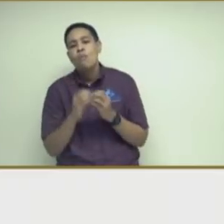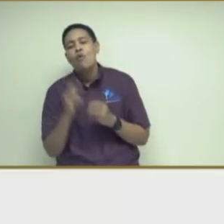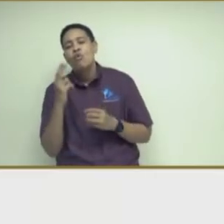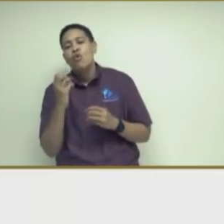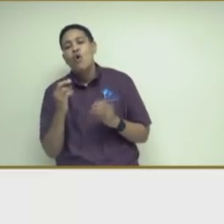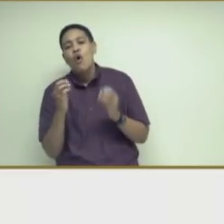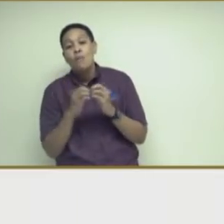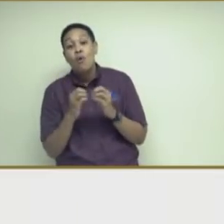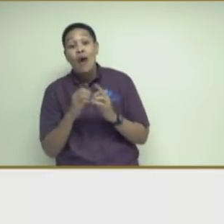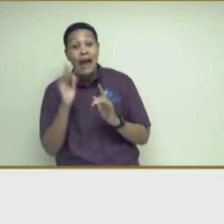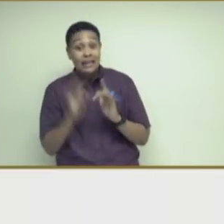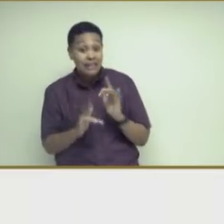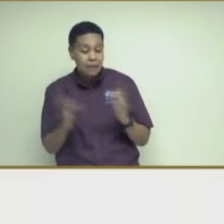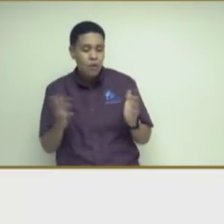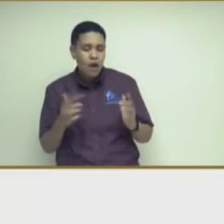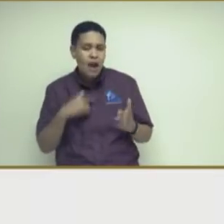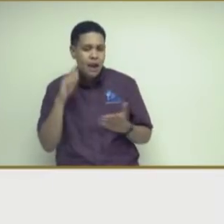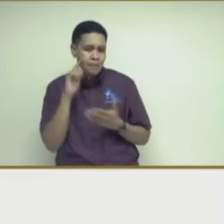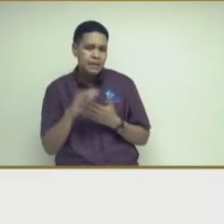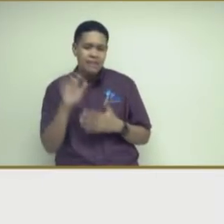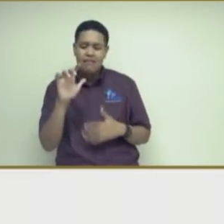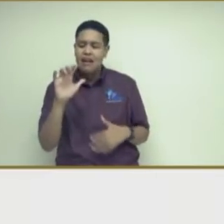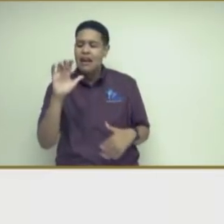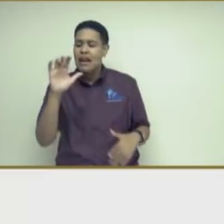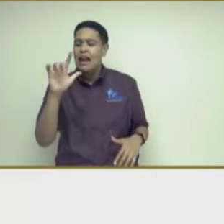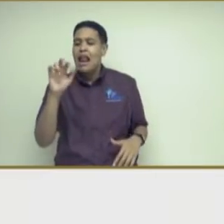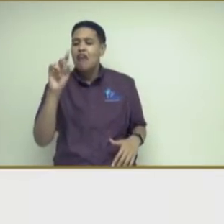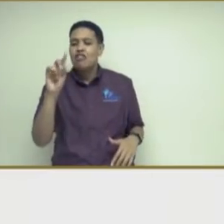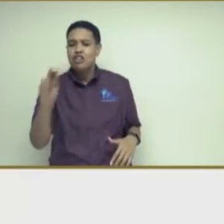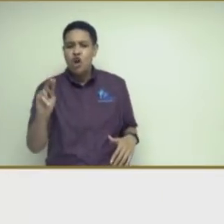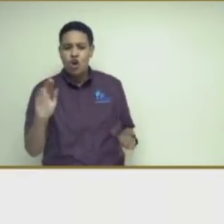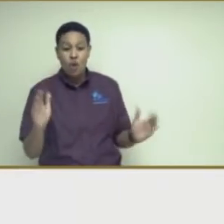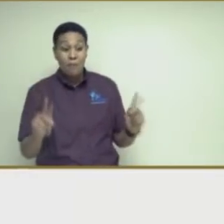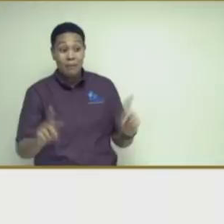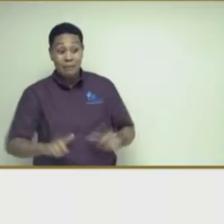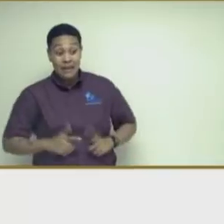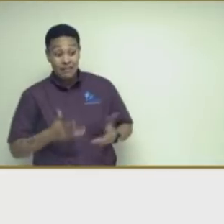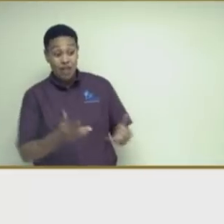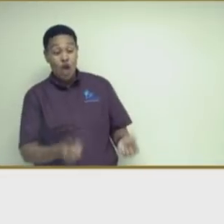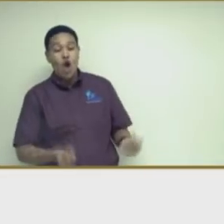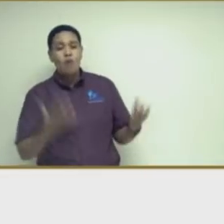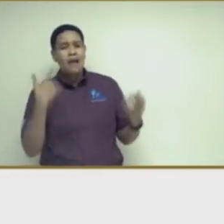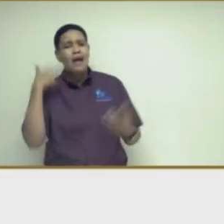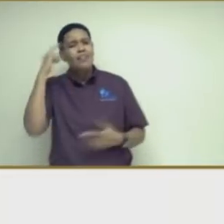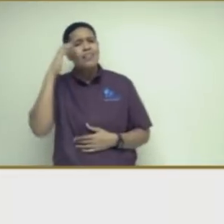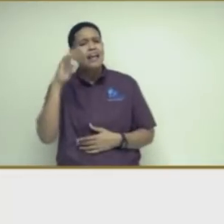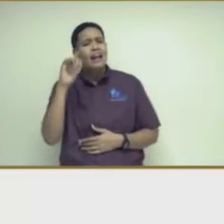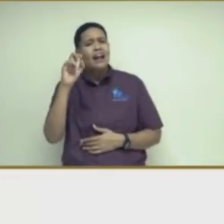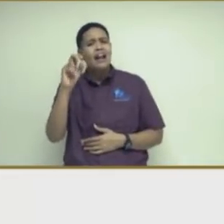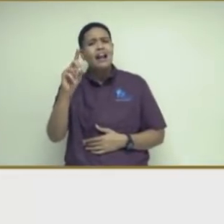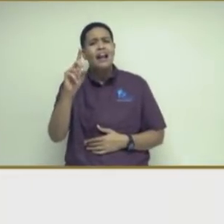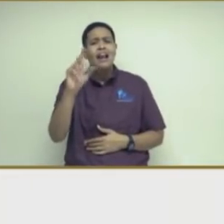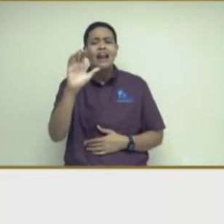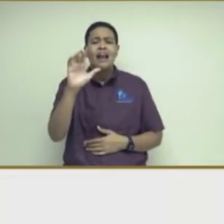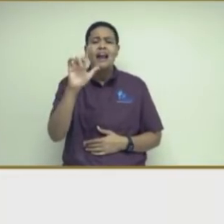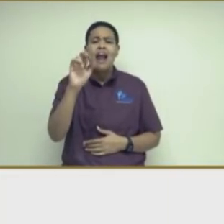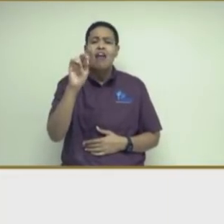more, except I believe Clarendon is showing the highest in